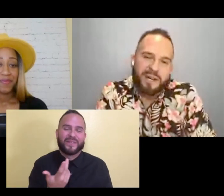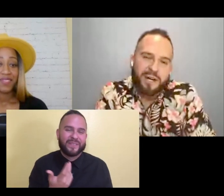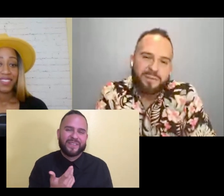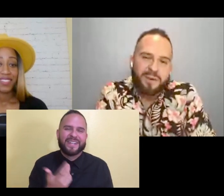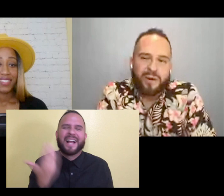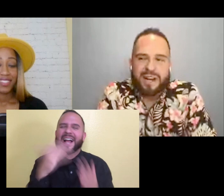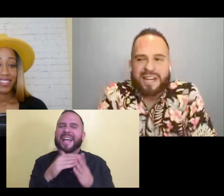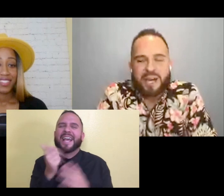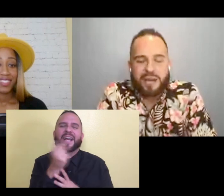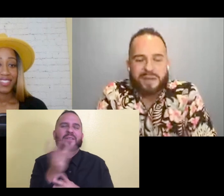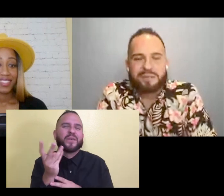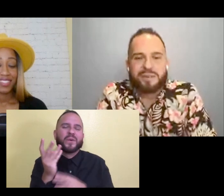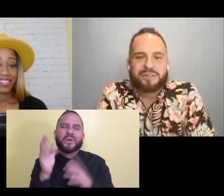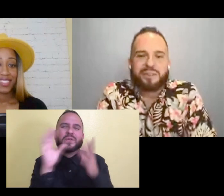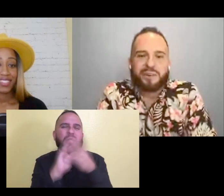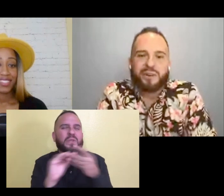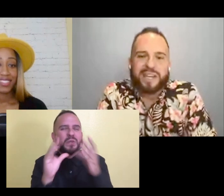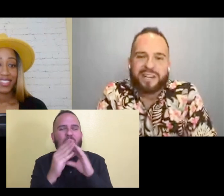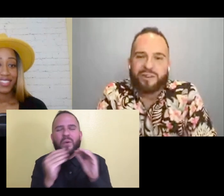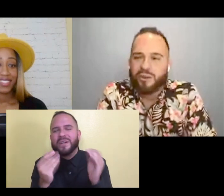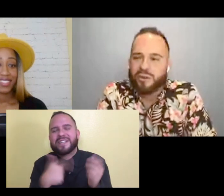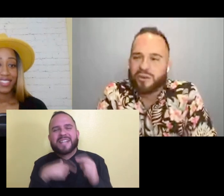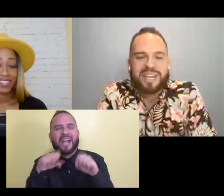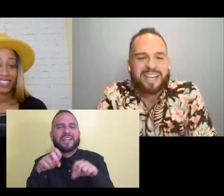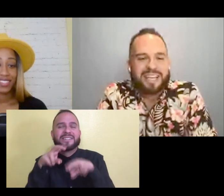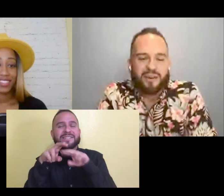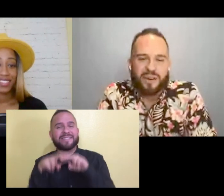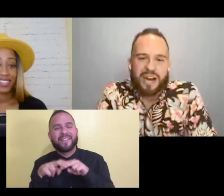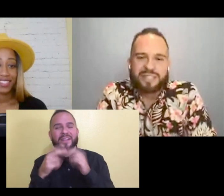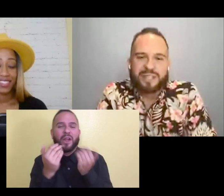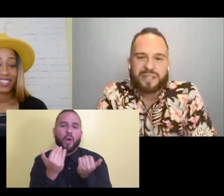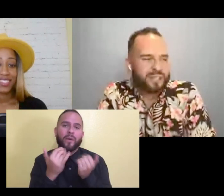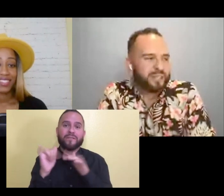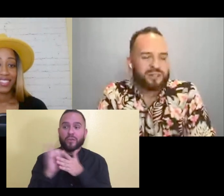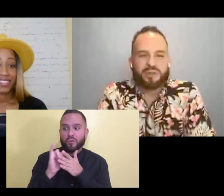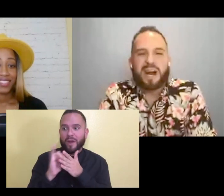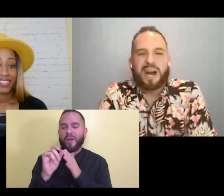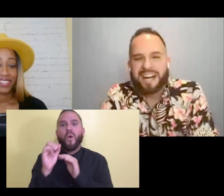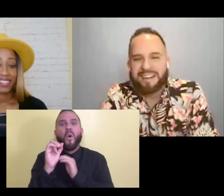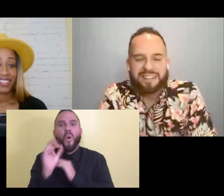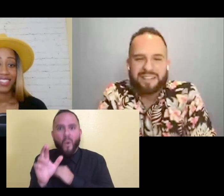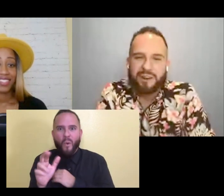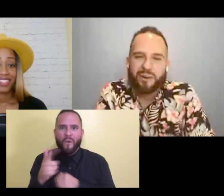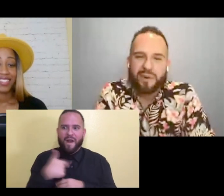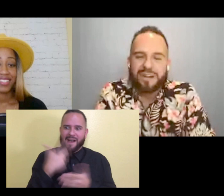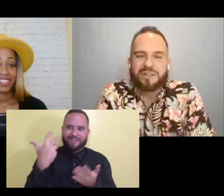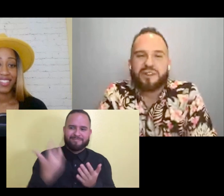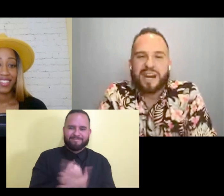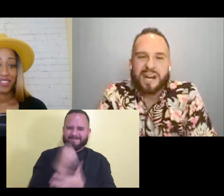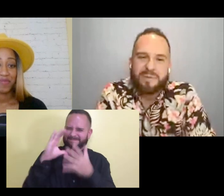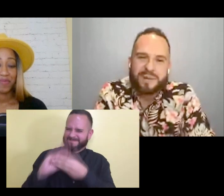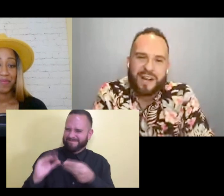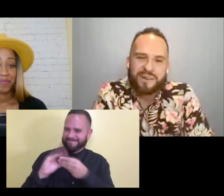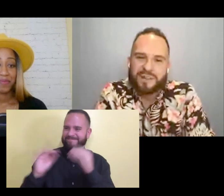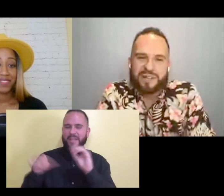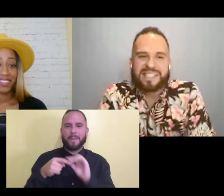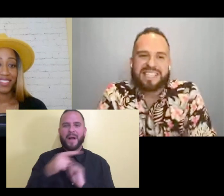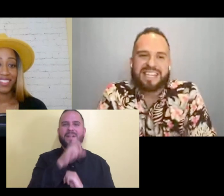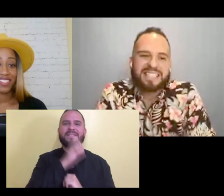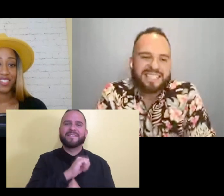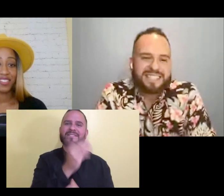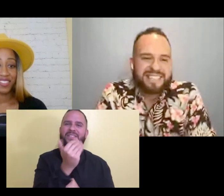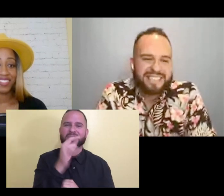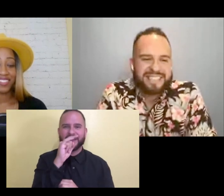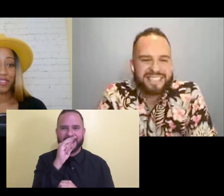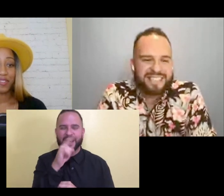the train to come, or I could tell you about the 15-year-old kid who, got to, drive, whatever train up and down New York